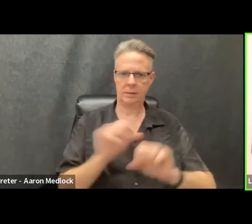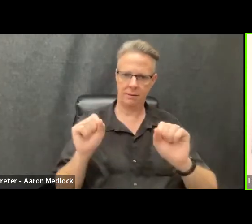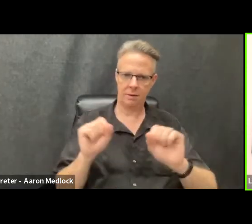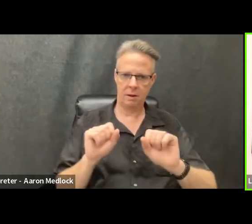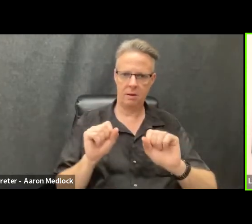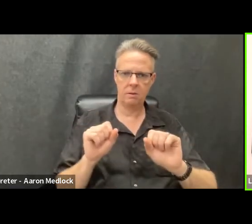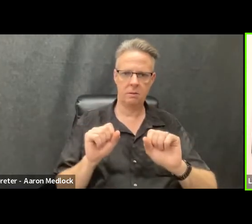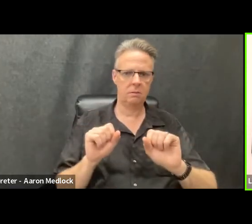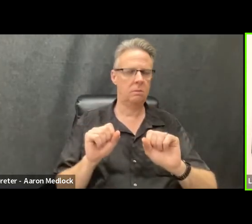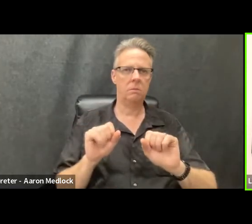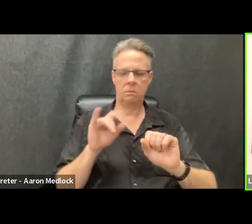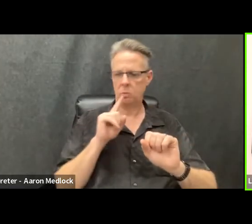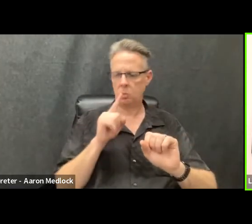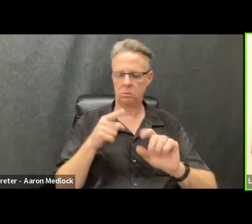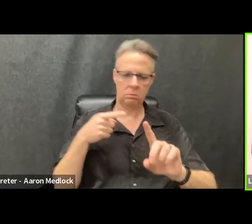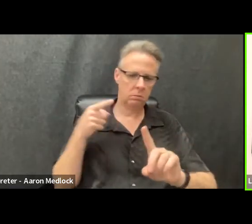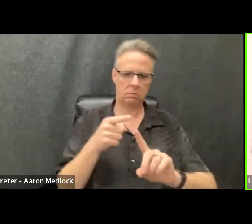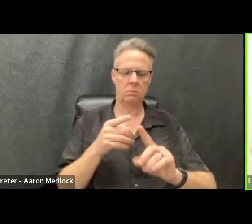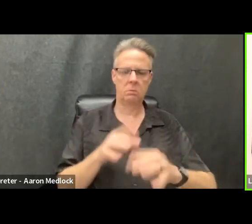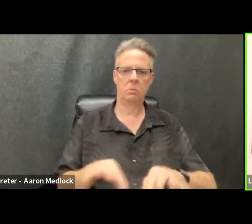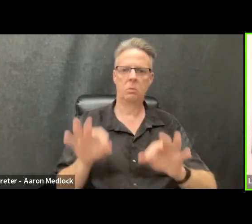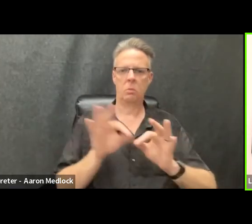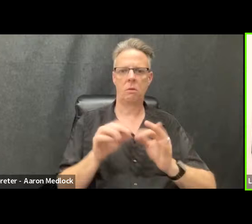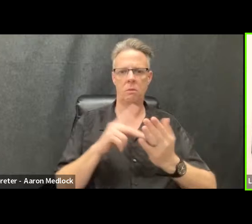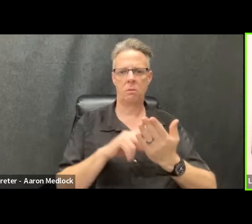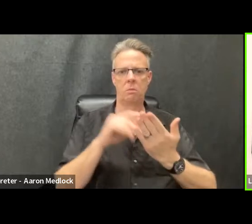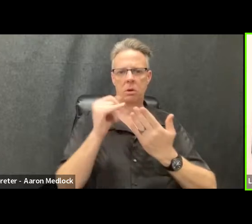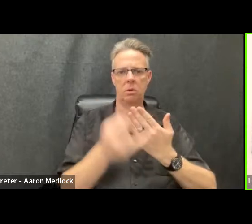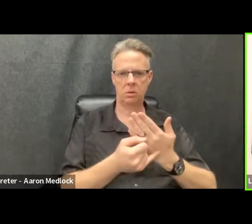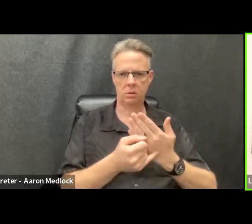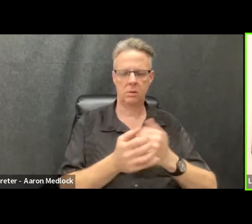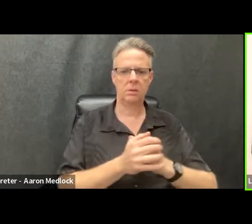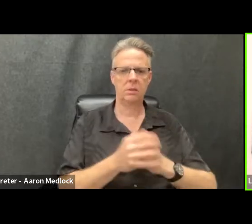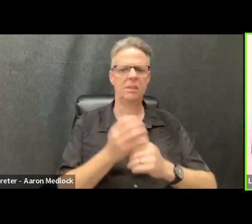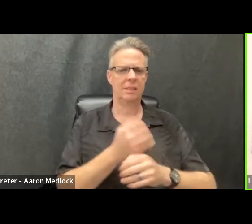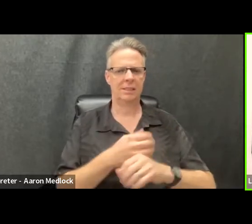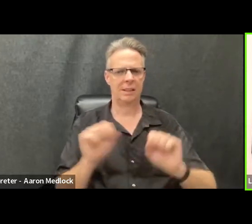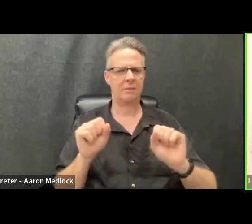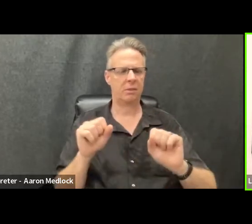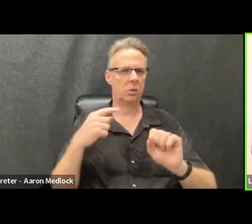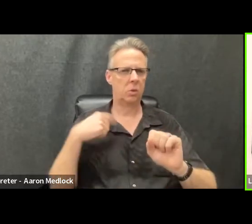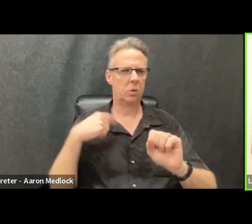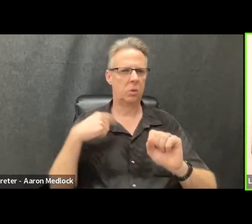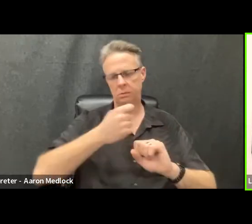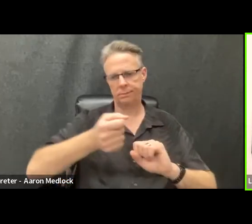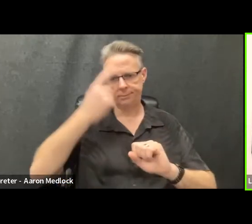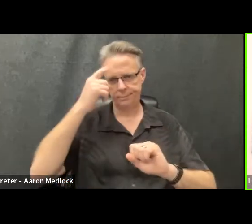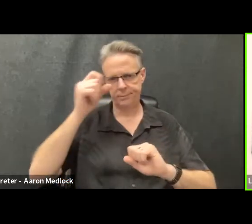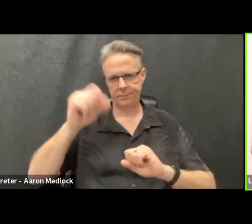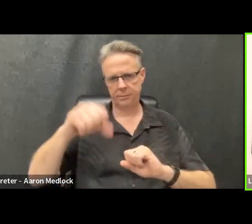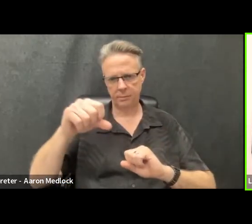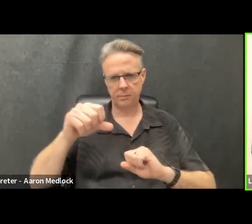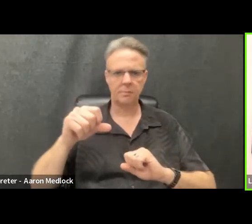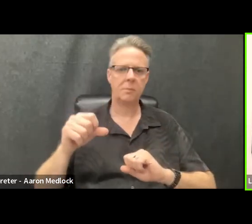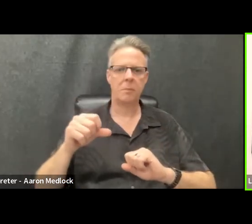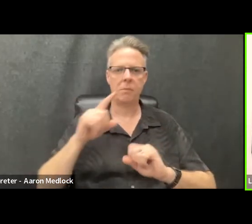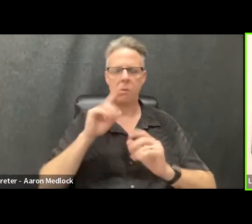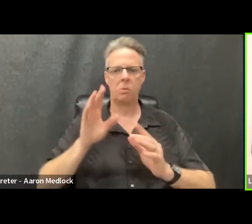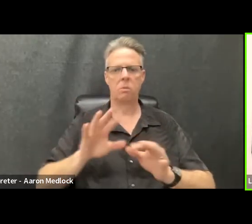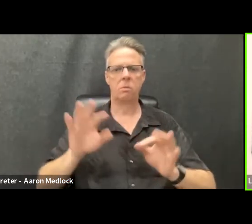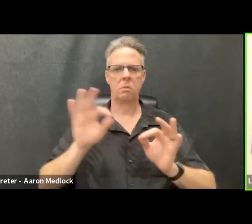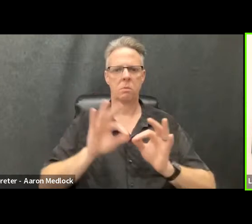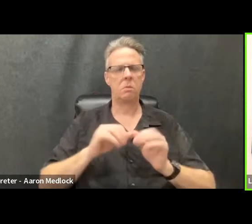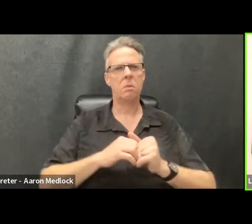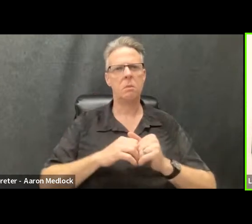is absolutely core to the project. So I think safety, we all understand significantly,